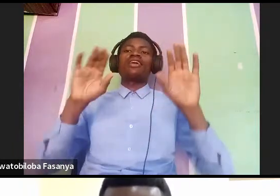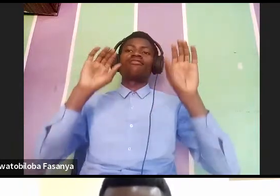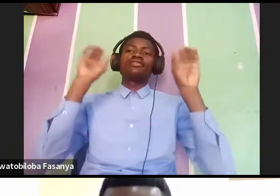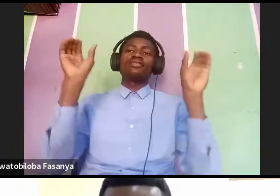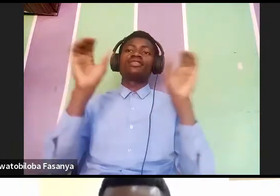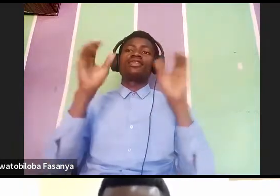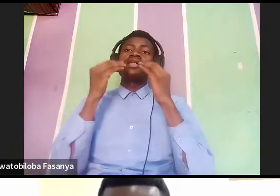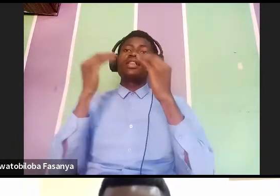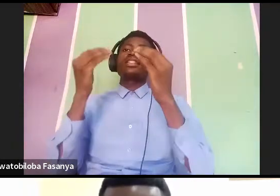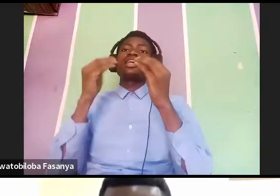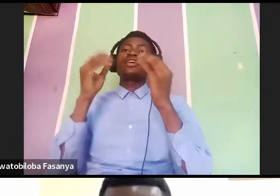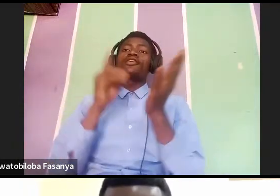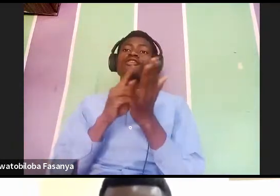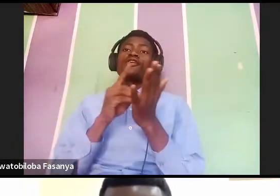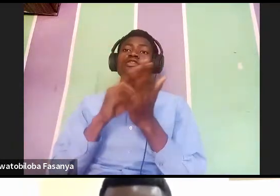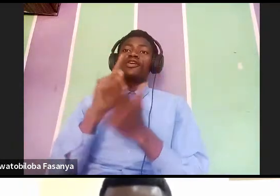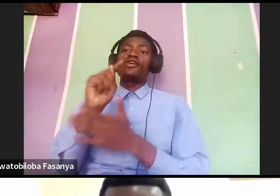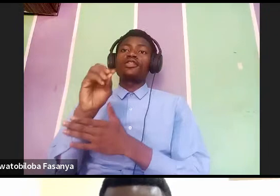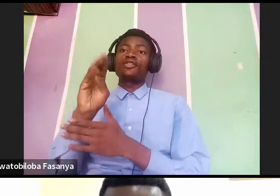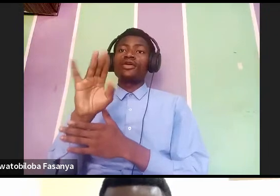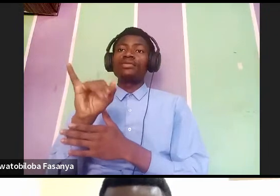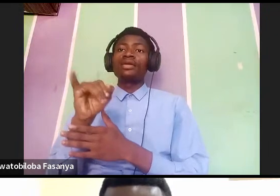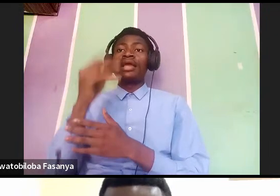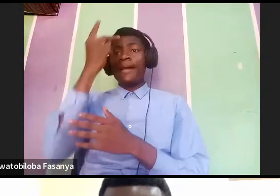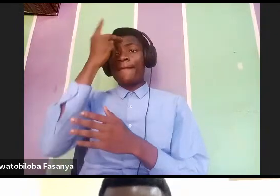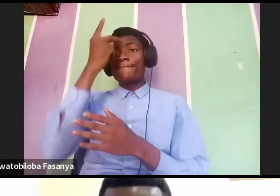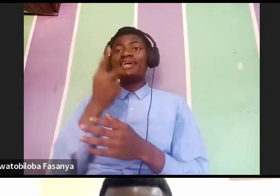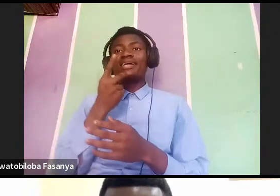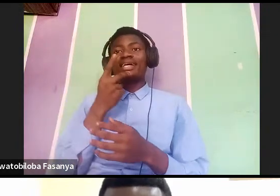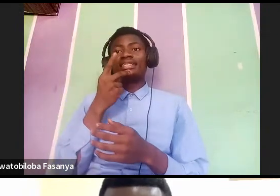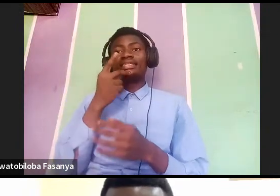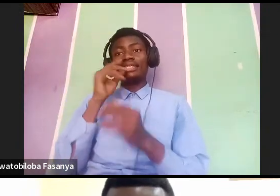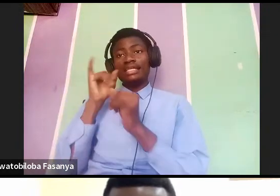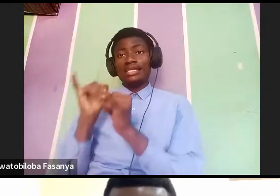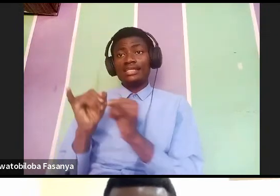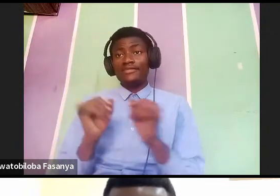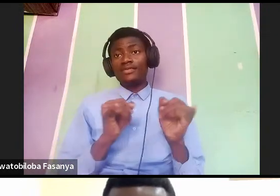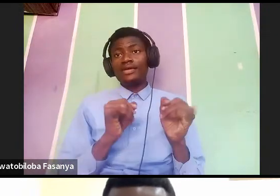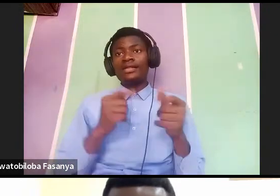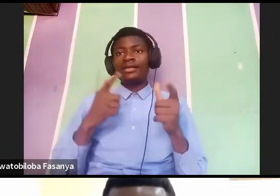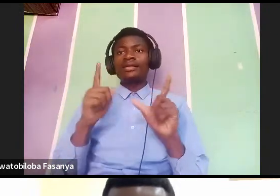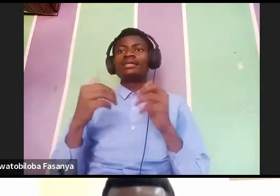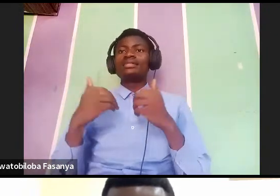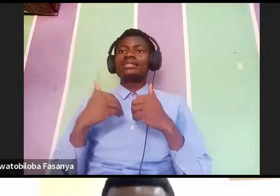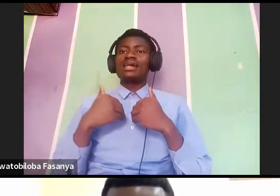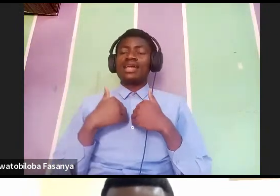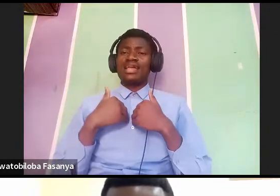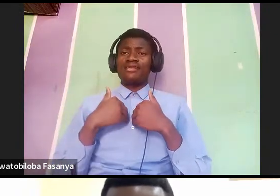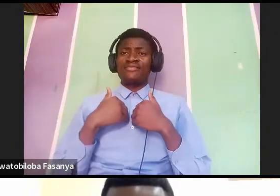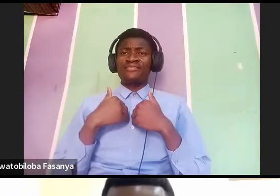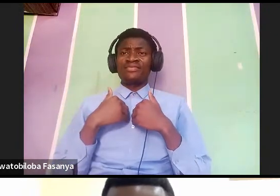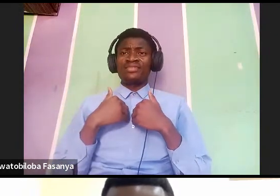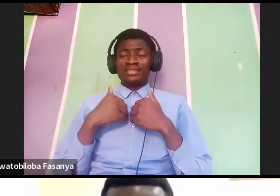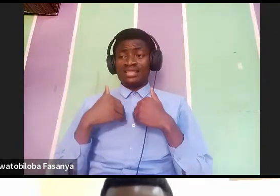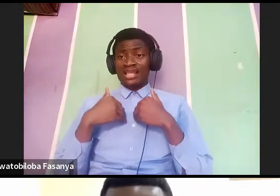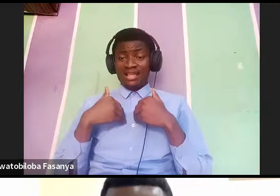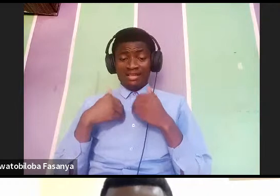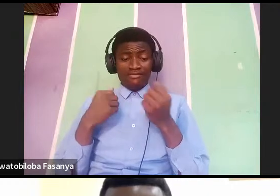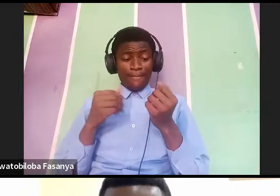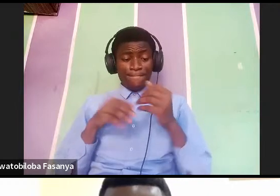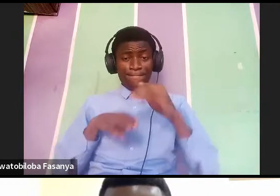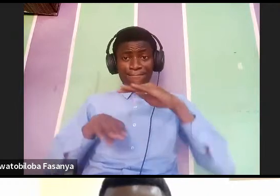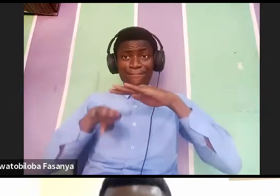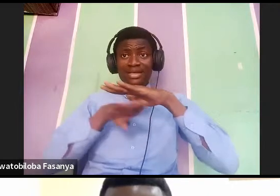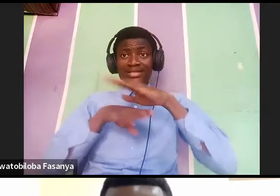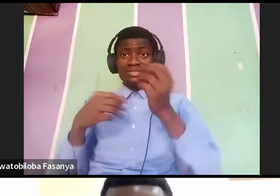Dr. Toby. So parents, individuals, let's arm ourselves with basic support that we have at